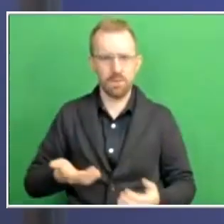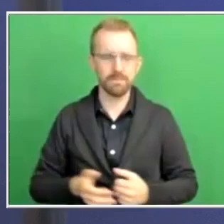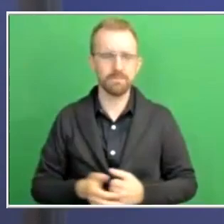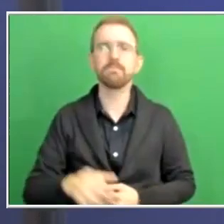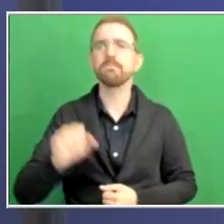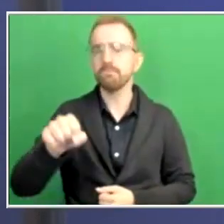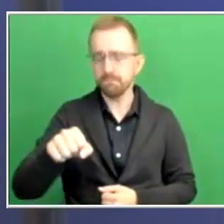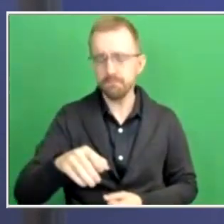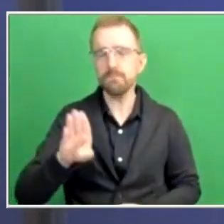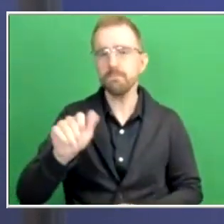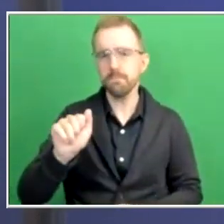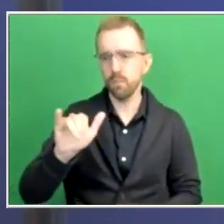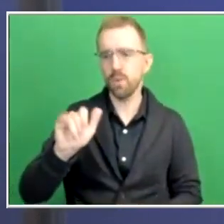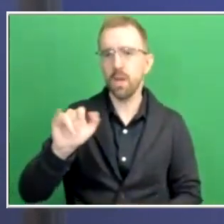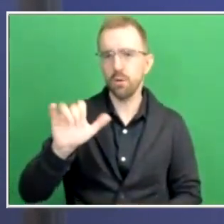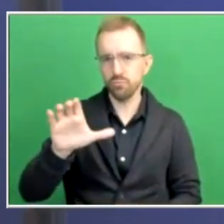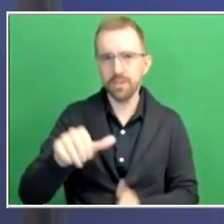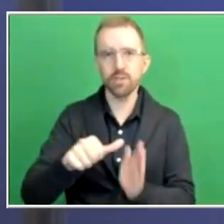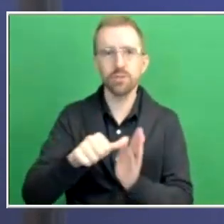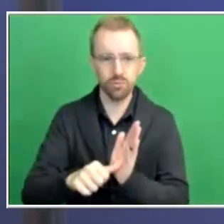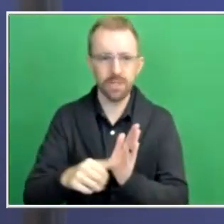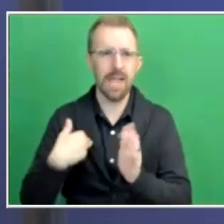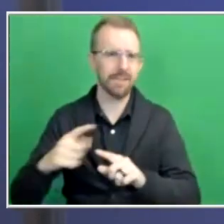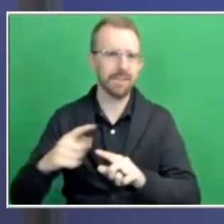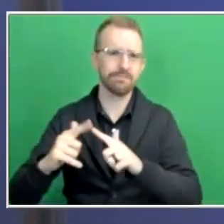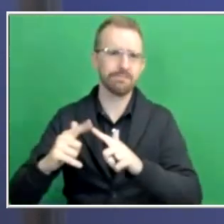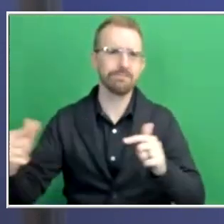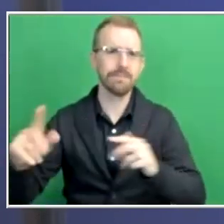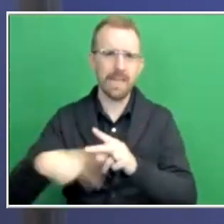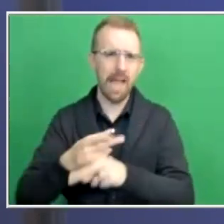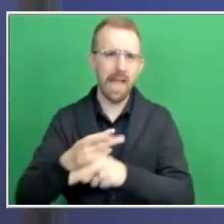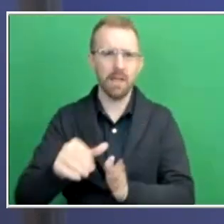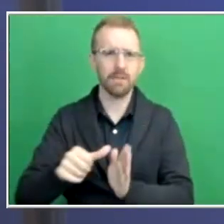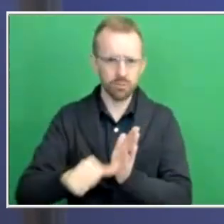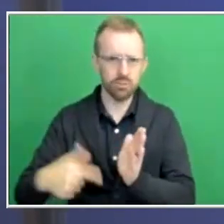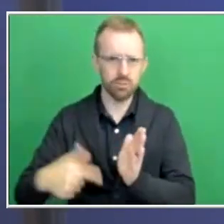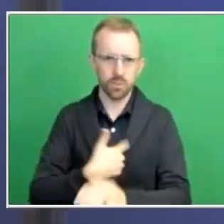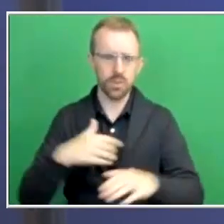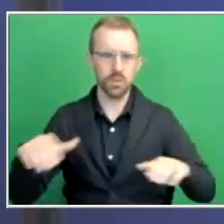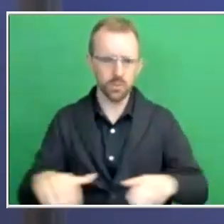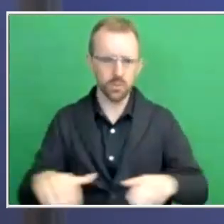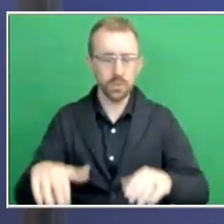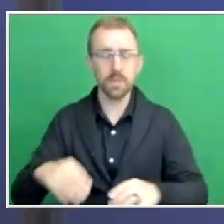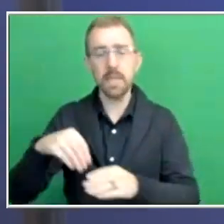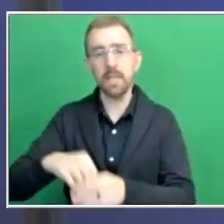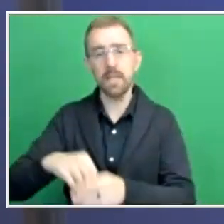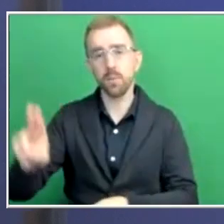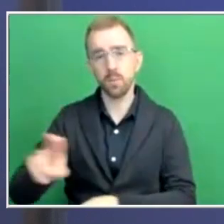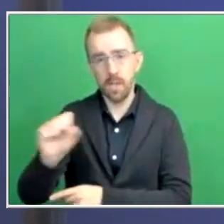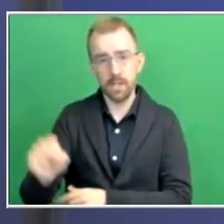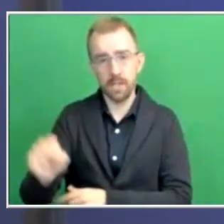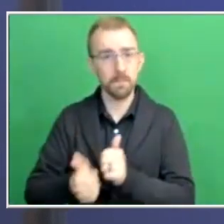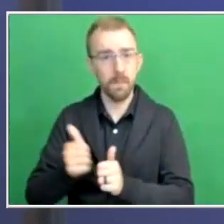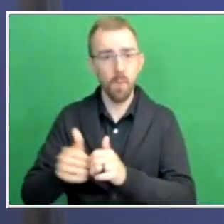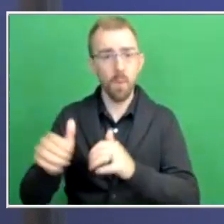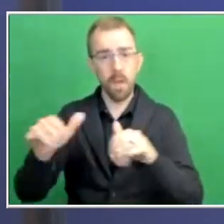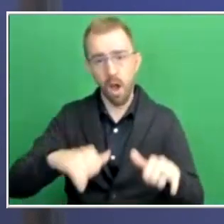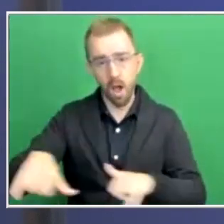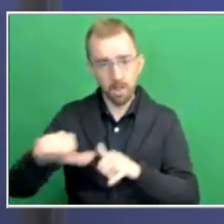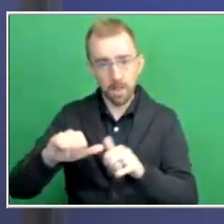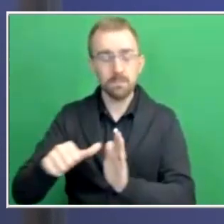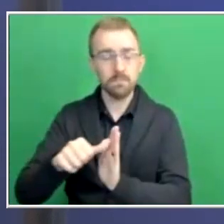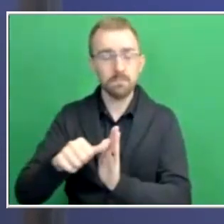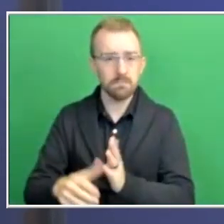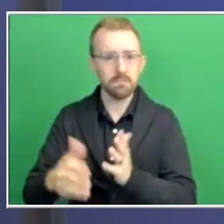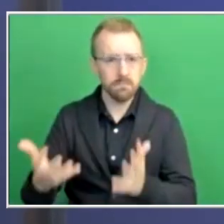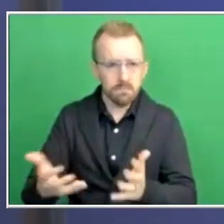bariatric surgery, there are a variety of operations that we perform. In the United States, the most commonly performed operations are